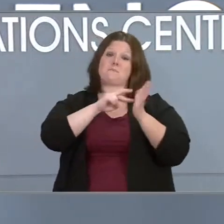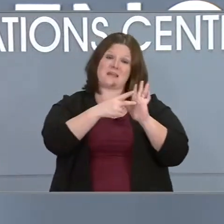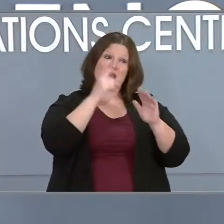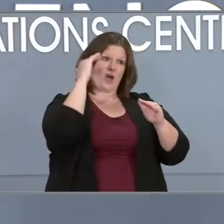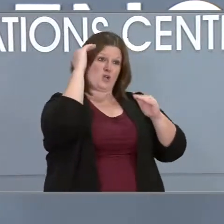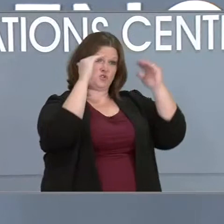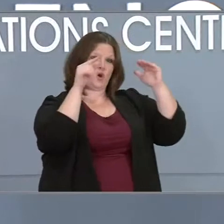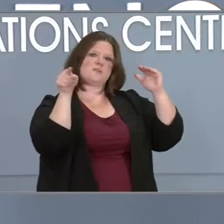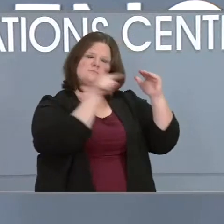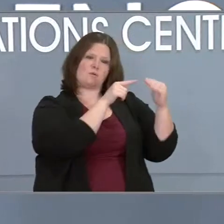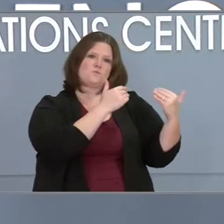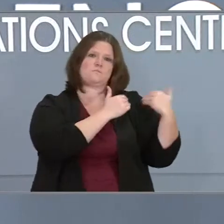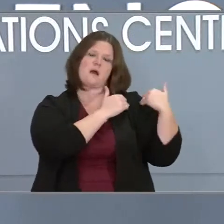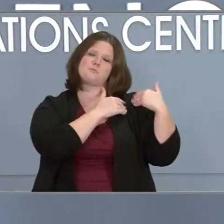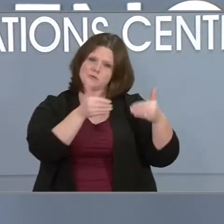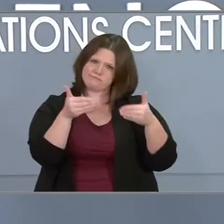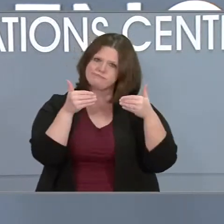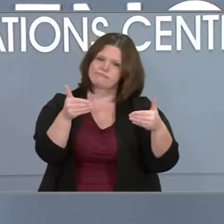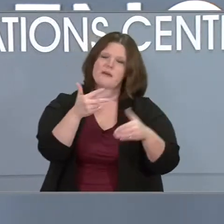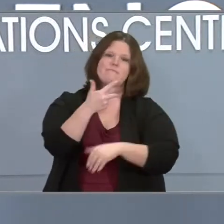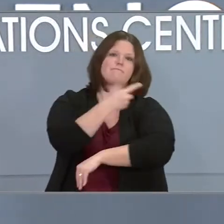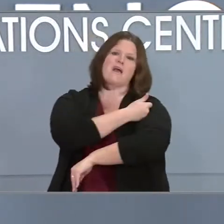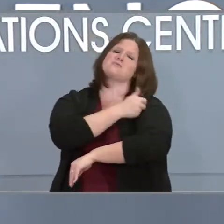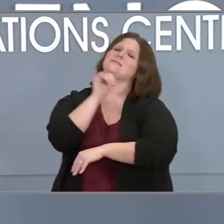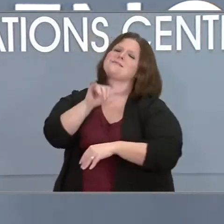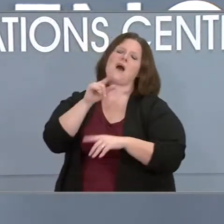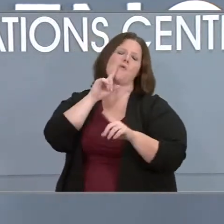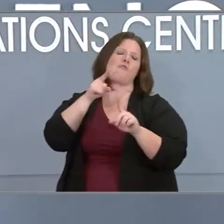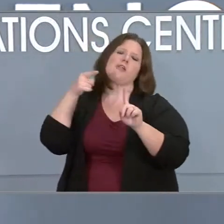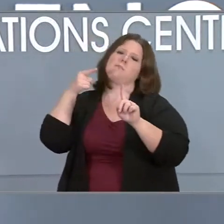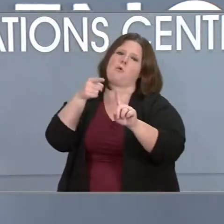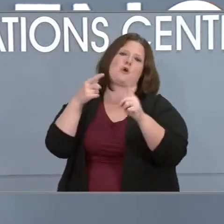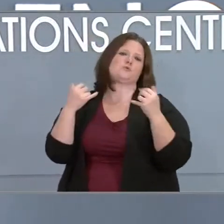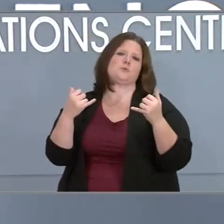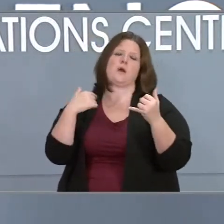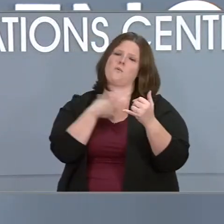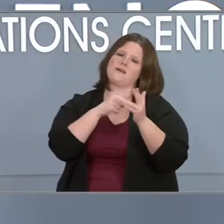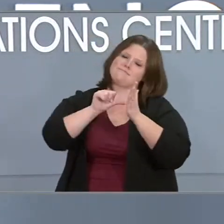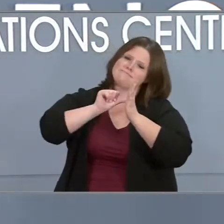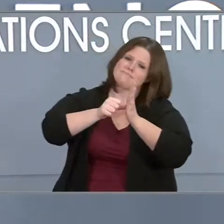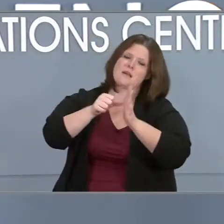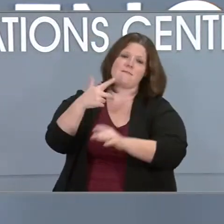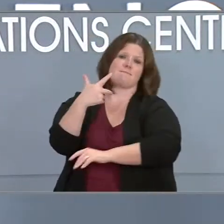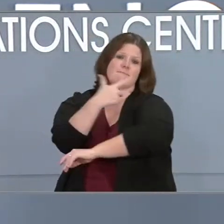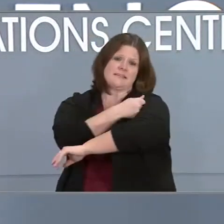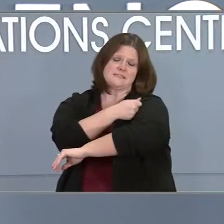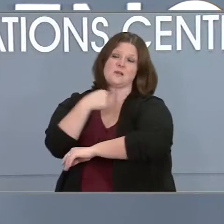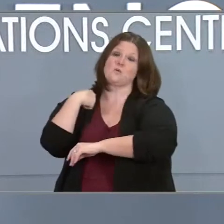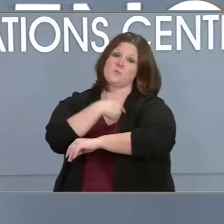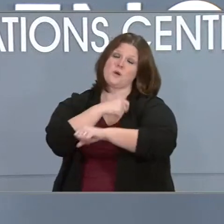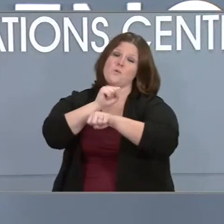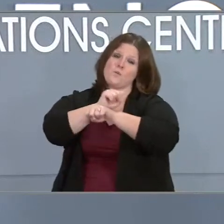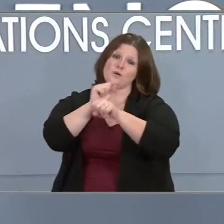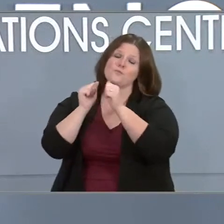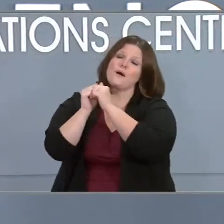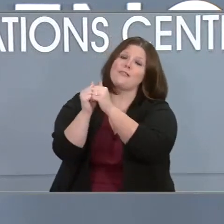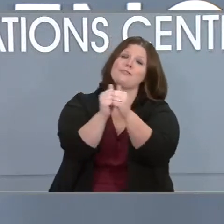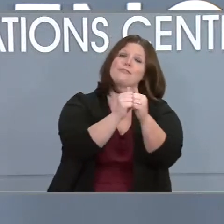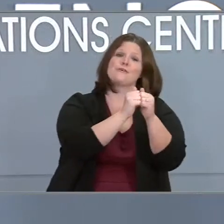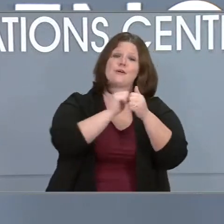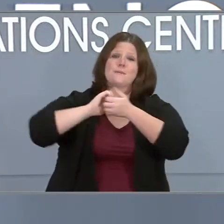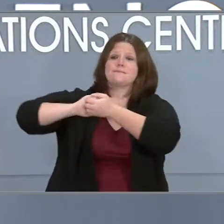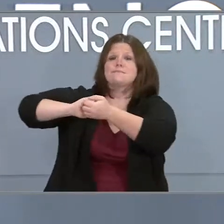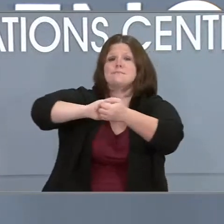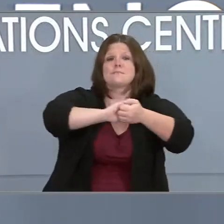right now. And I think that's what we're trying to articulate today. We're all in this together, so our actions are helping to protect our kids who